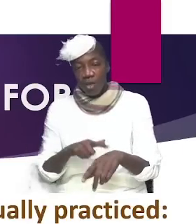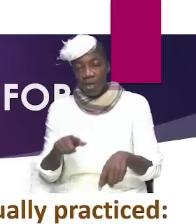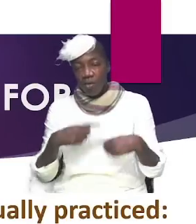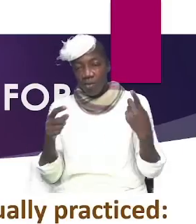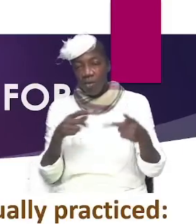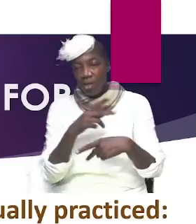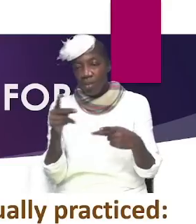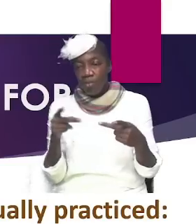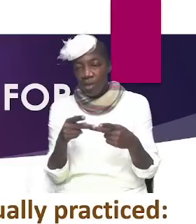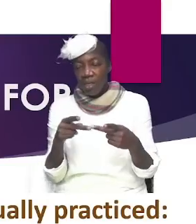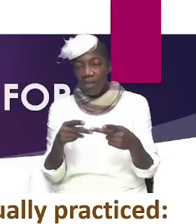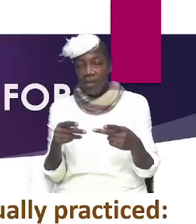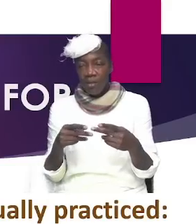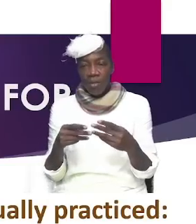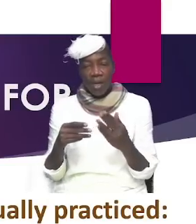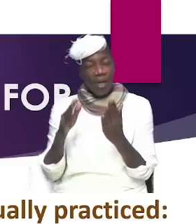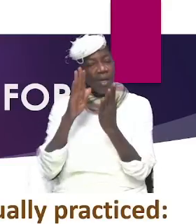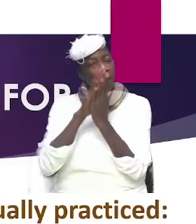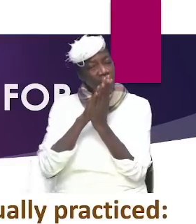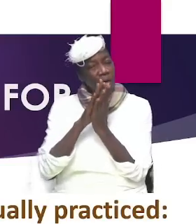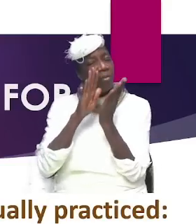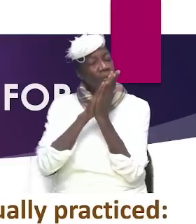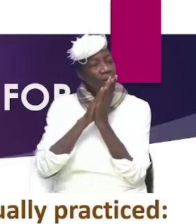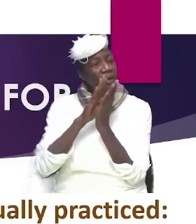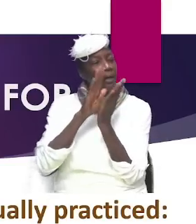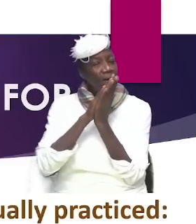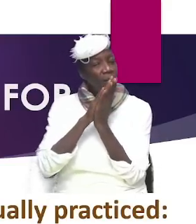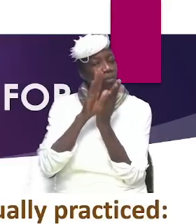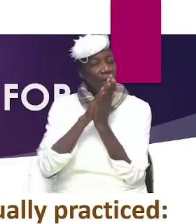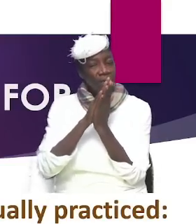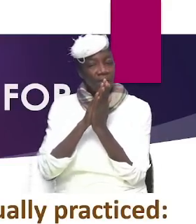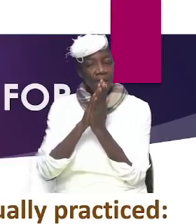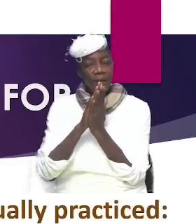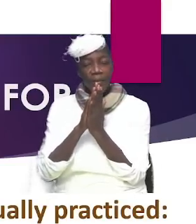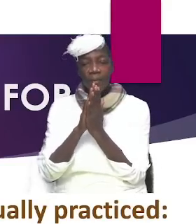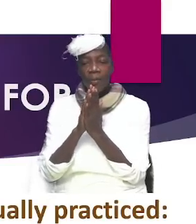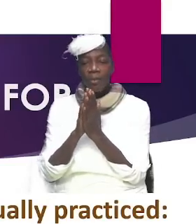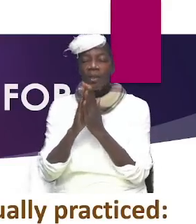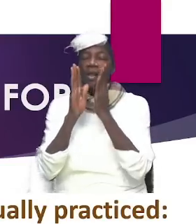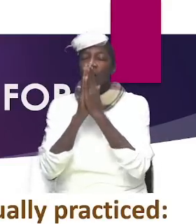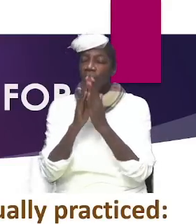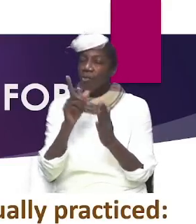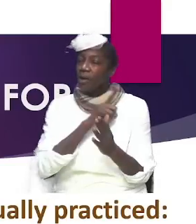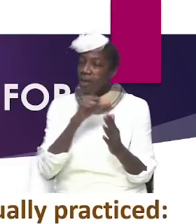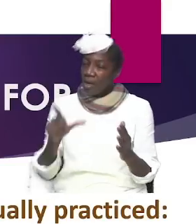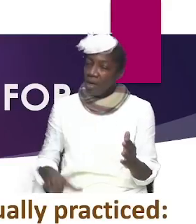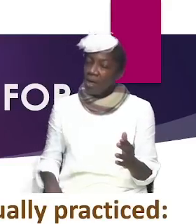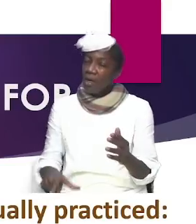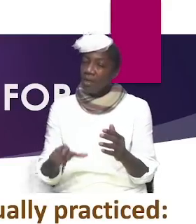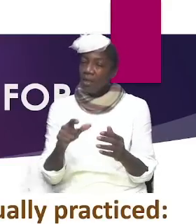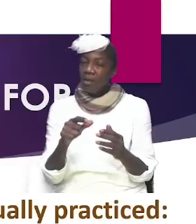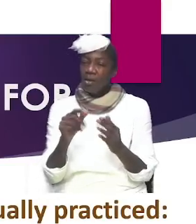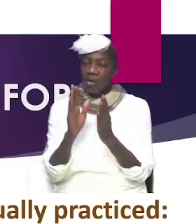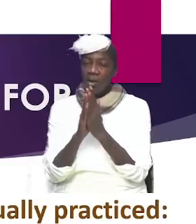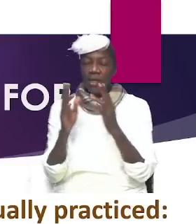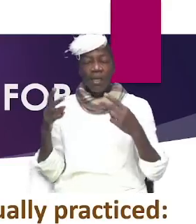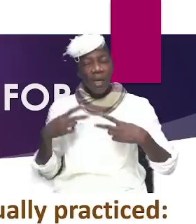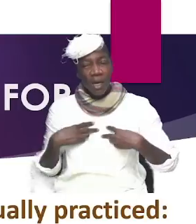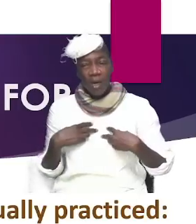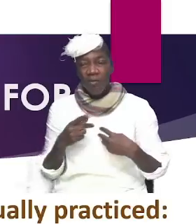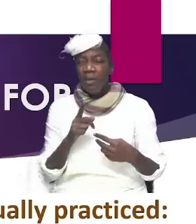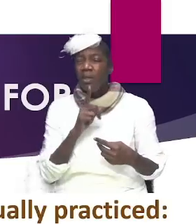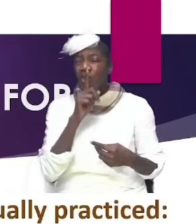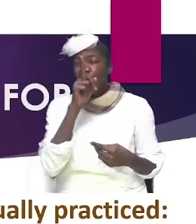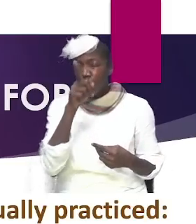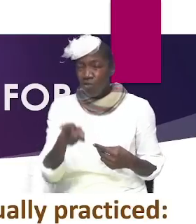little folks out there, and you have to pray and ask God to help you, because you know folks just hang around all the time. But you do have genuine hungry